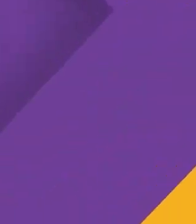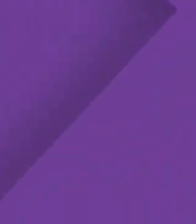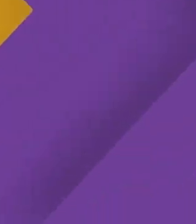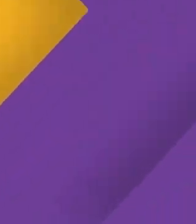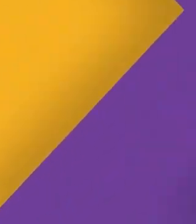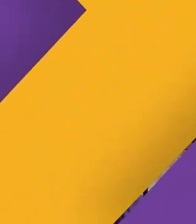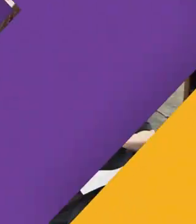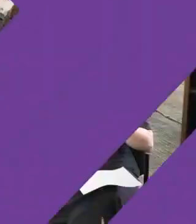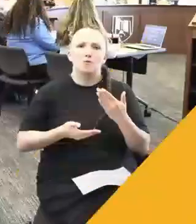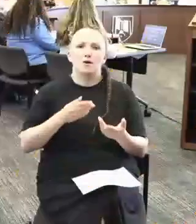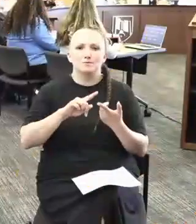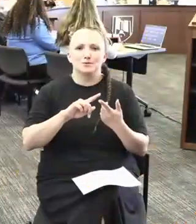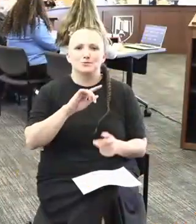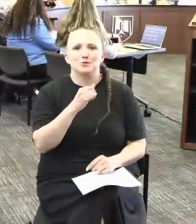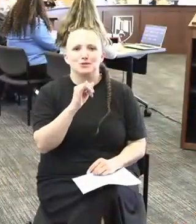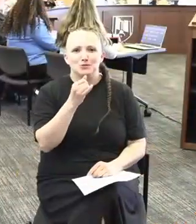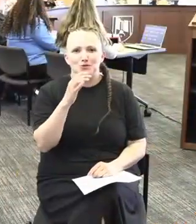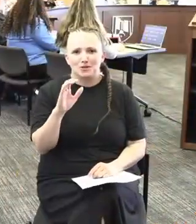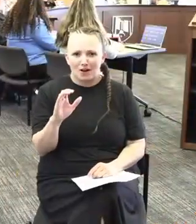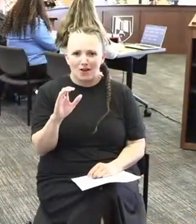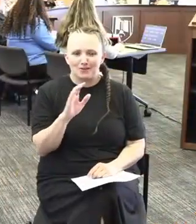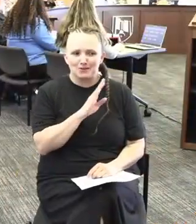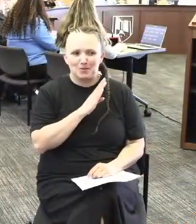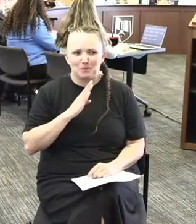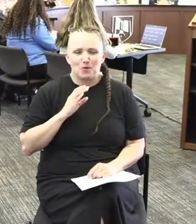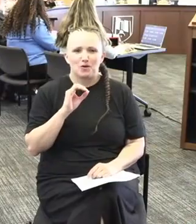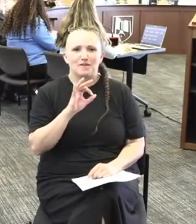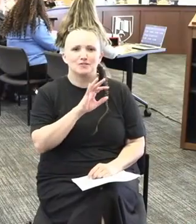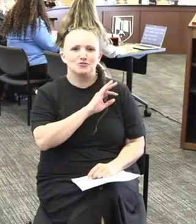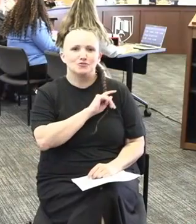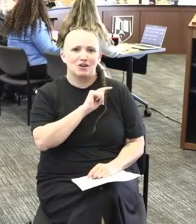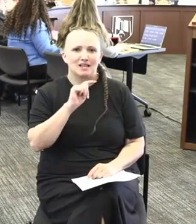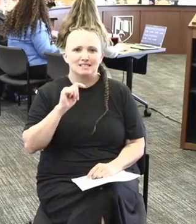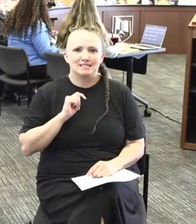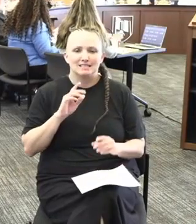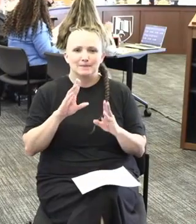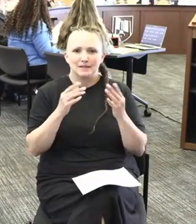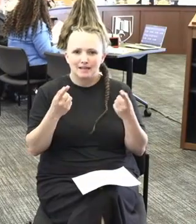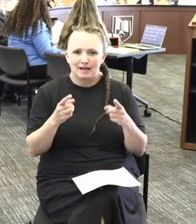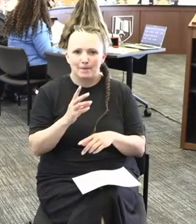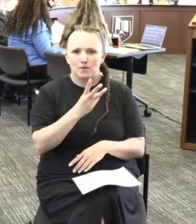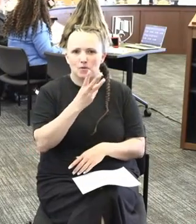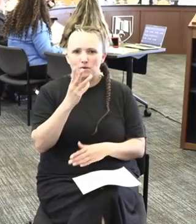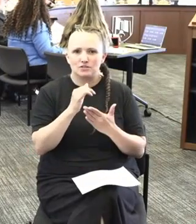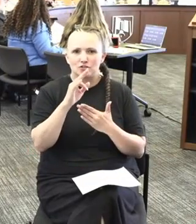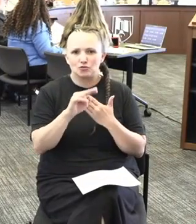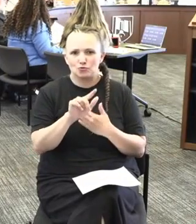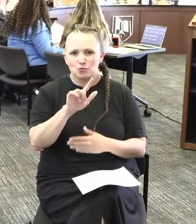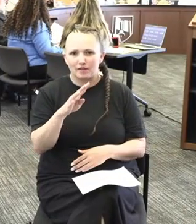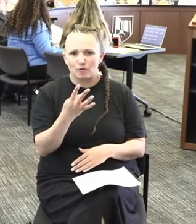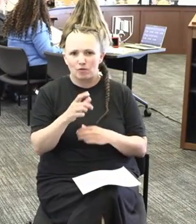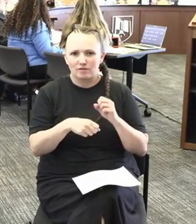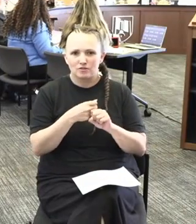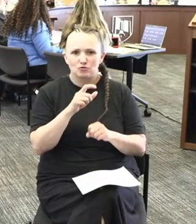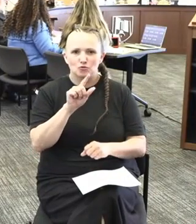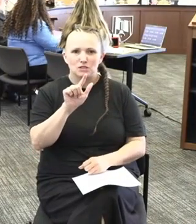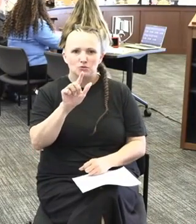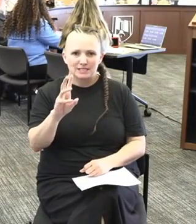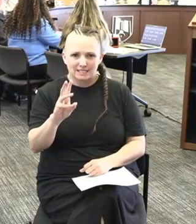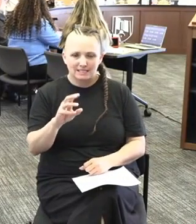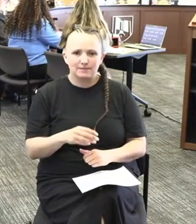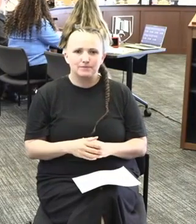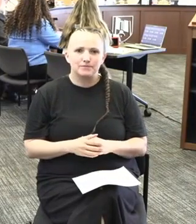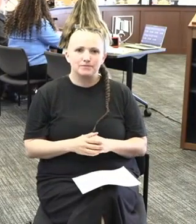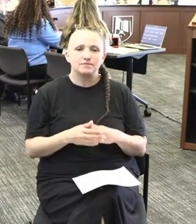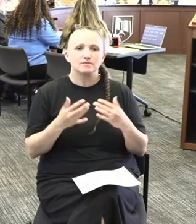Welcome to the Joliet Junior College Board of Trustees meeting on Wednesday, June 24th, 2026. At this